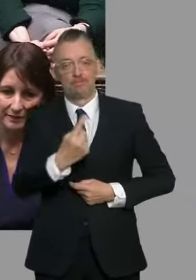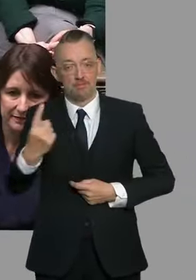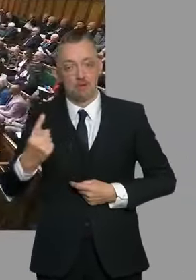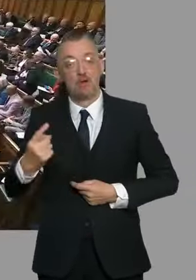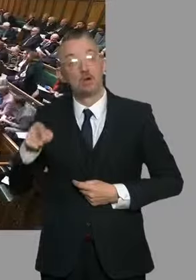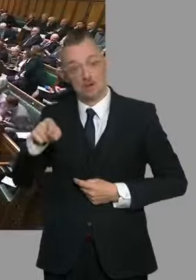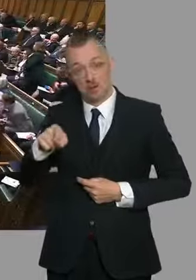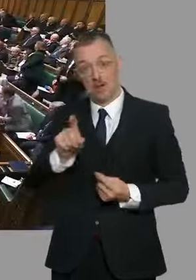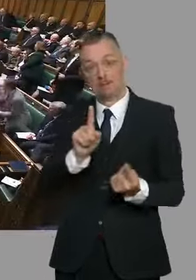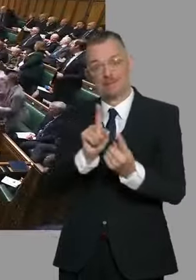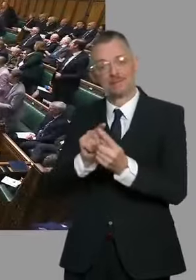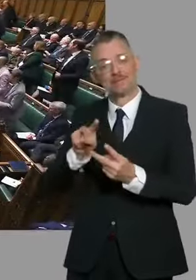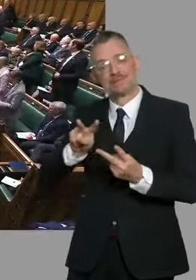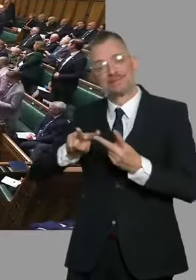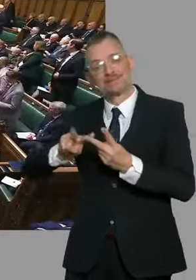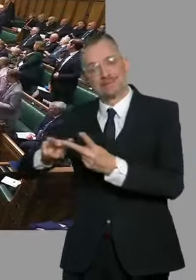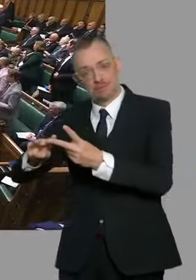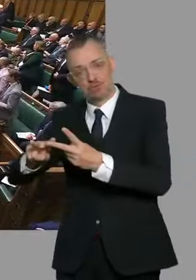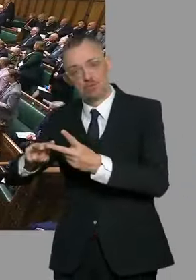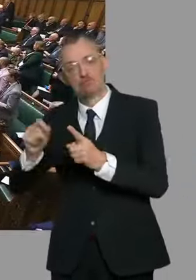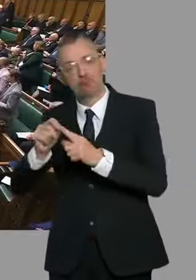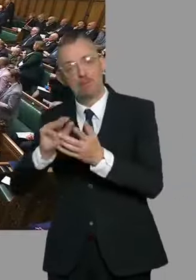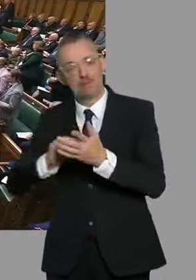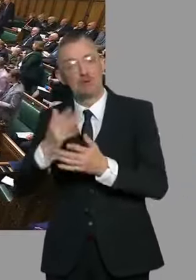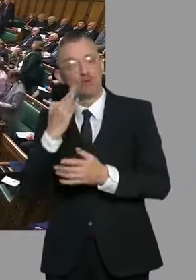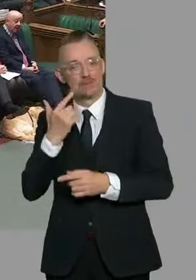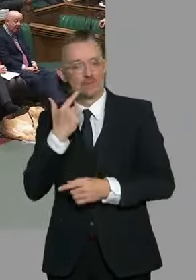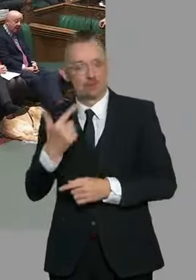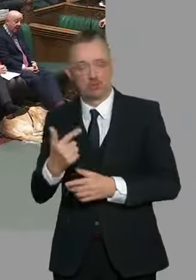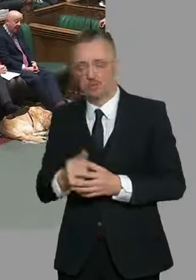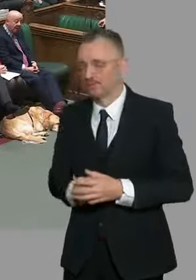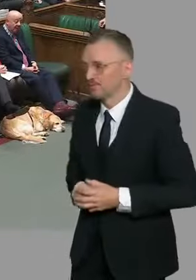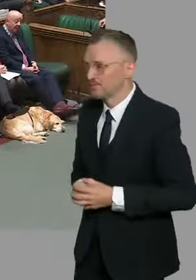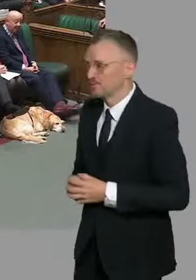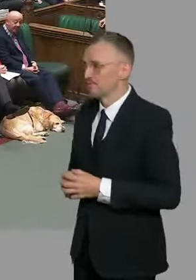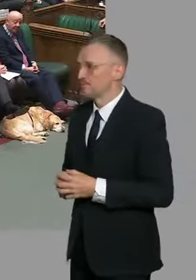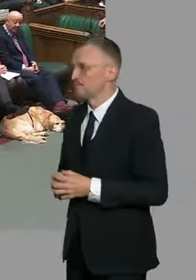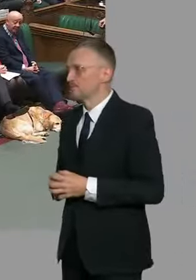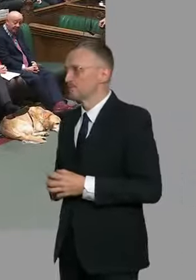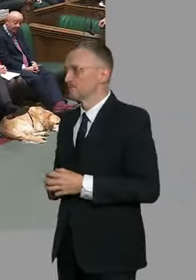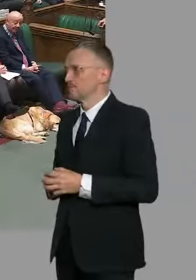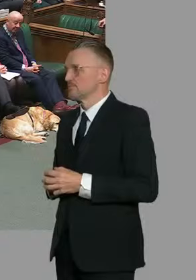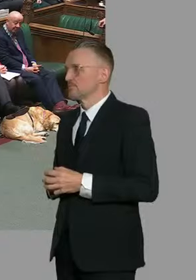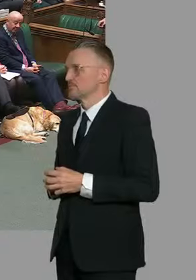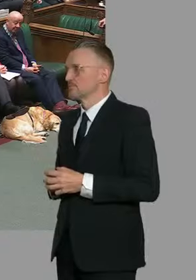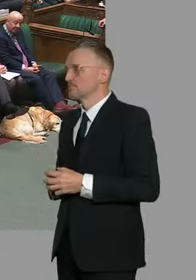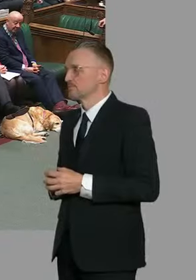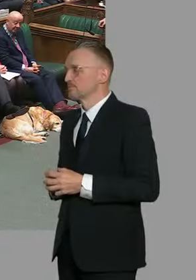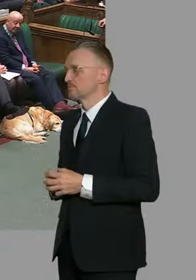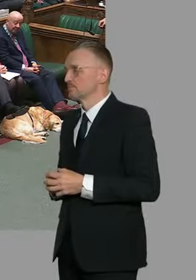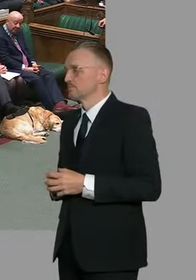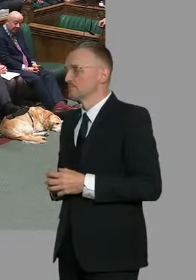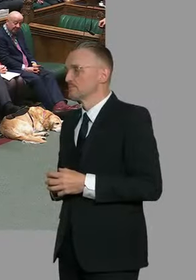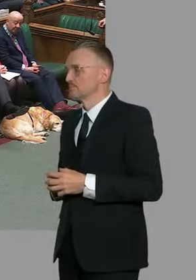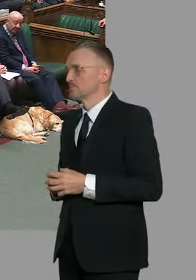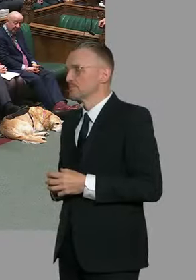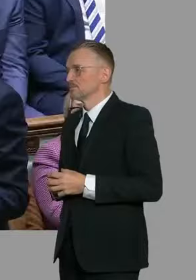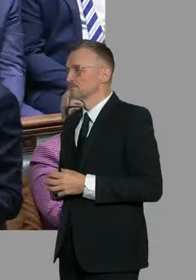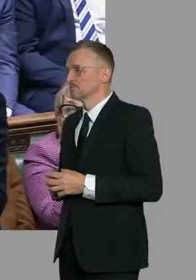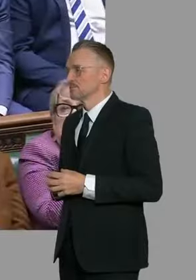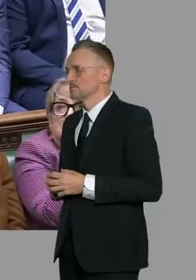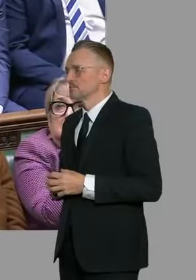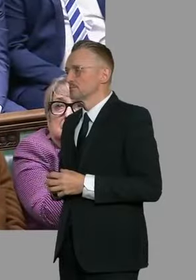next week. Leader of the Liberal Democrats, Sir Ed Davey. Thank you, Mr. Speaker. While Syrians are rejoicing